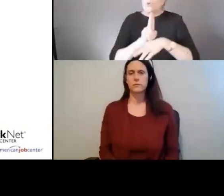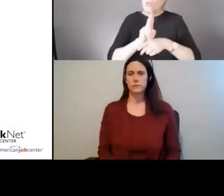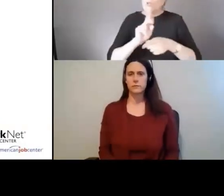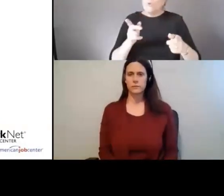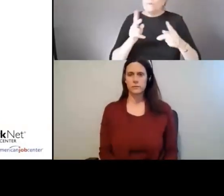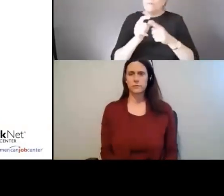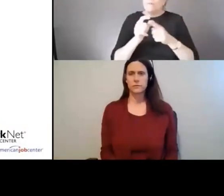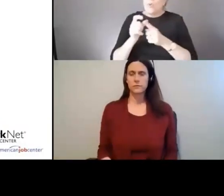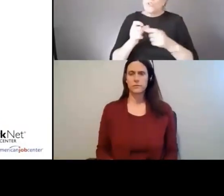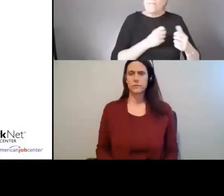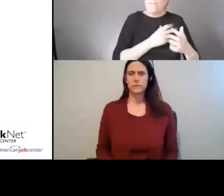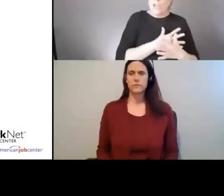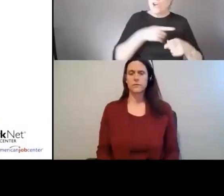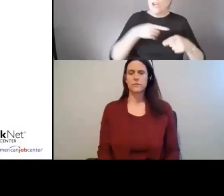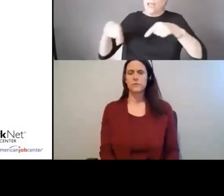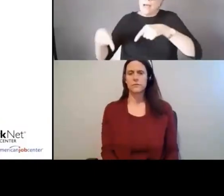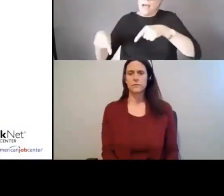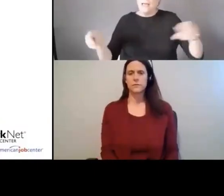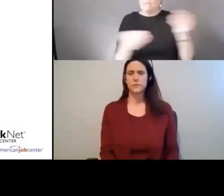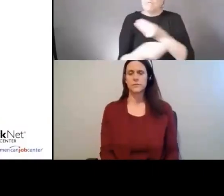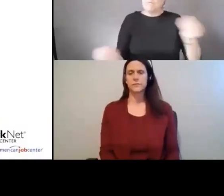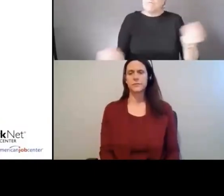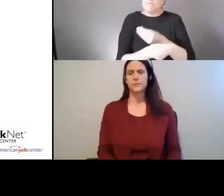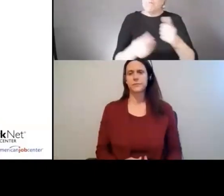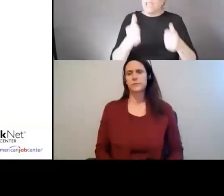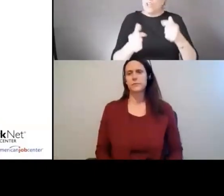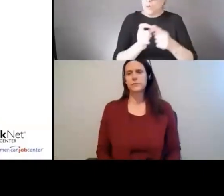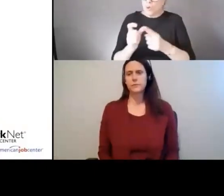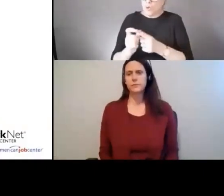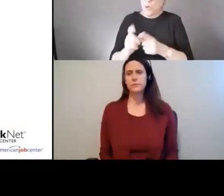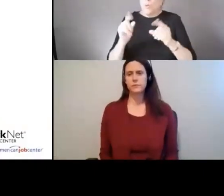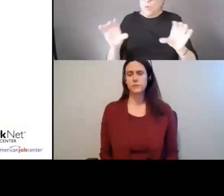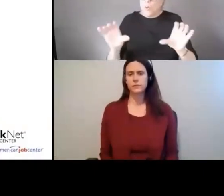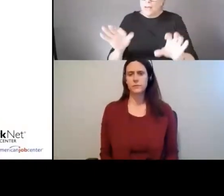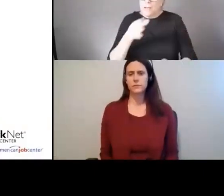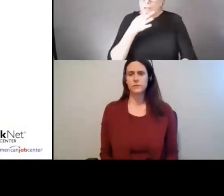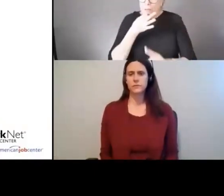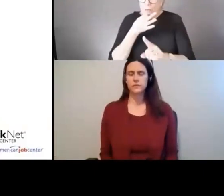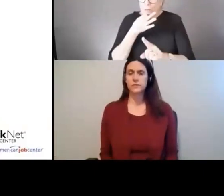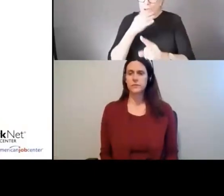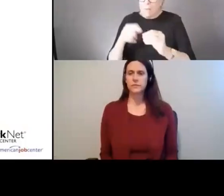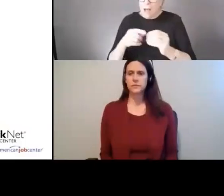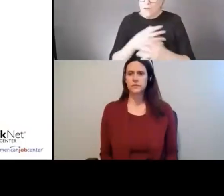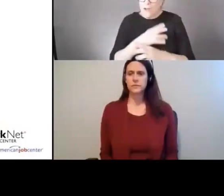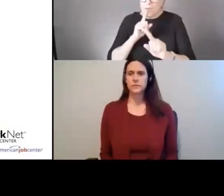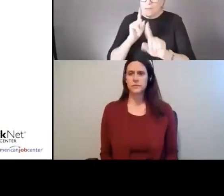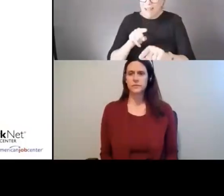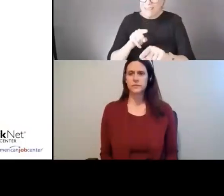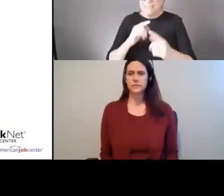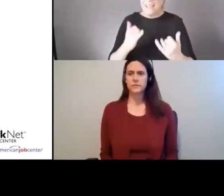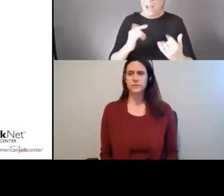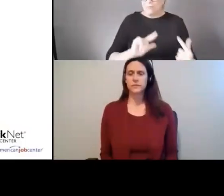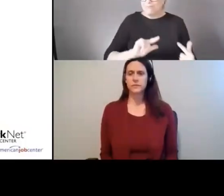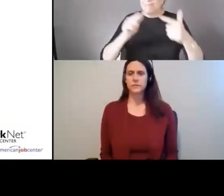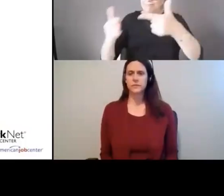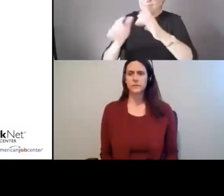interchangeably, fear and anxiety in that kind of situation. We're going to do an activity in just a little bit about that fear response, and I'm going to have you